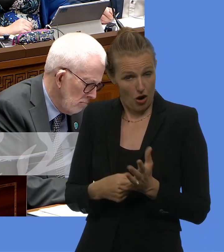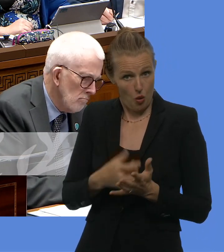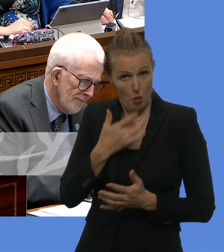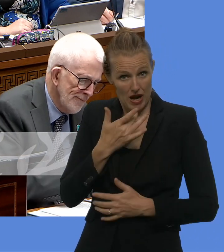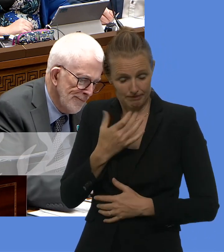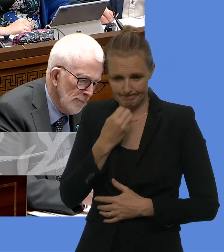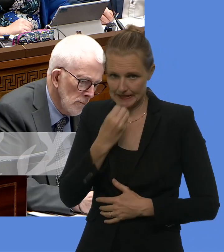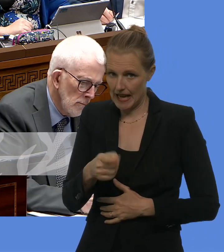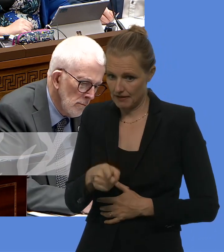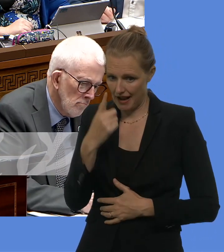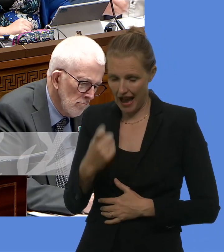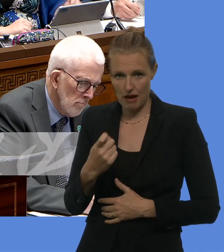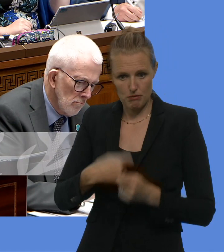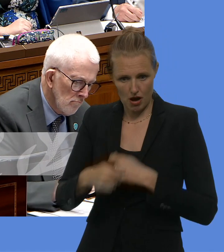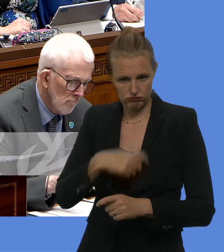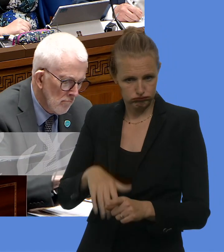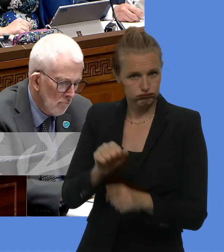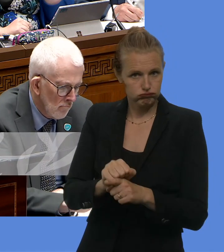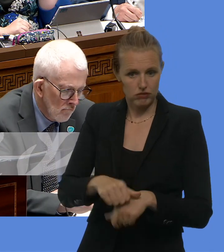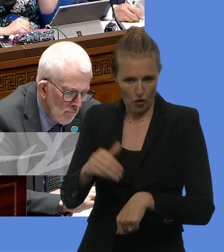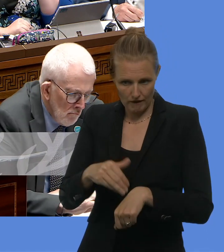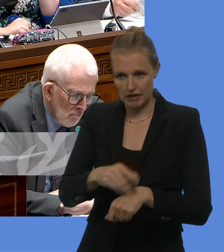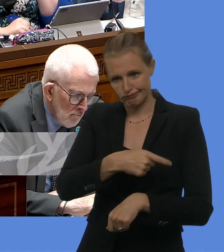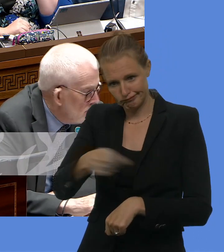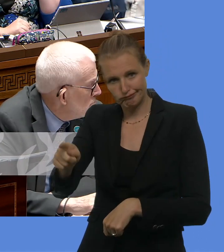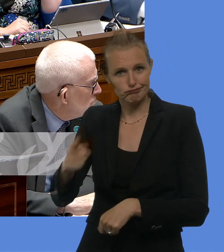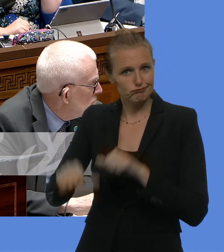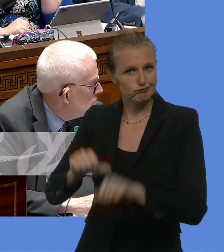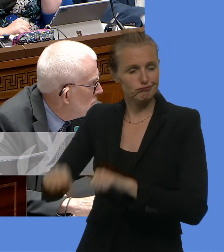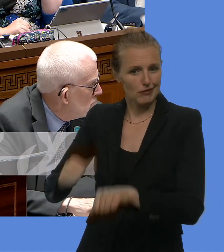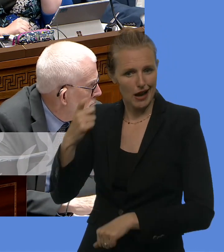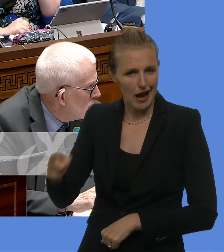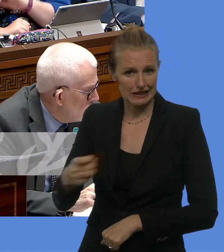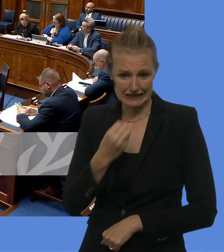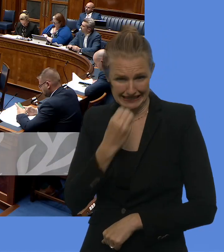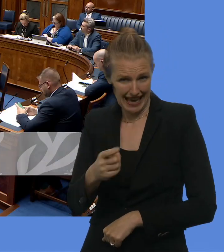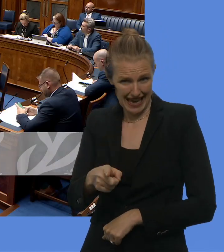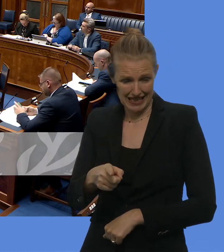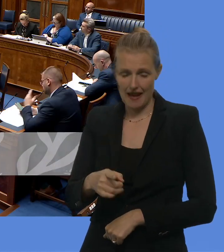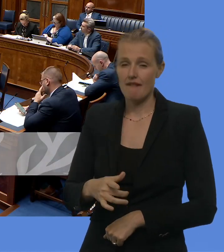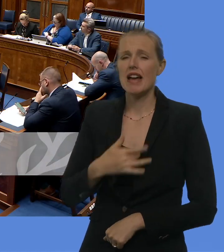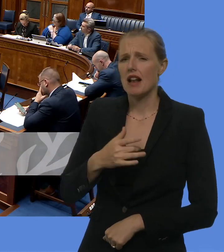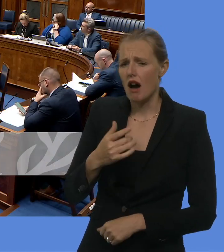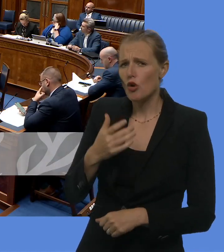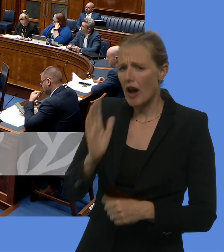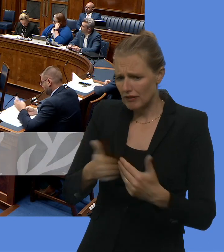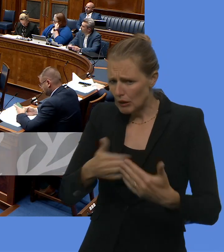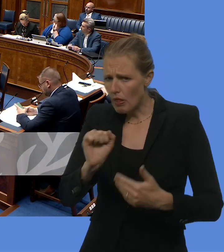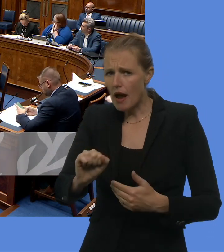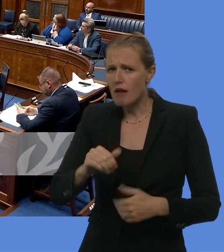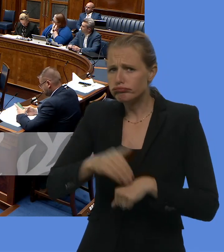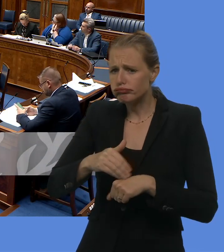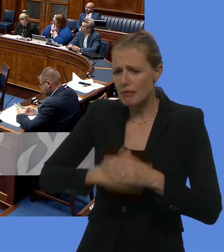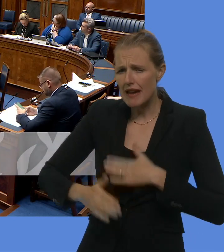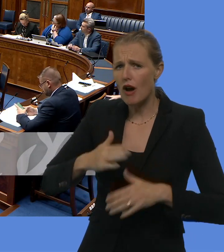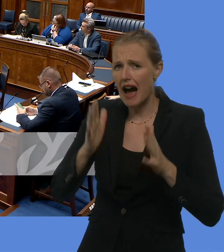Europe. In raising it, we are not saying that children's offending behaviour should be ignored, but they should not face the full force of the justice system. In